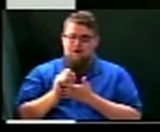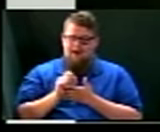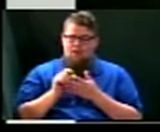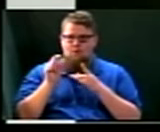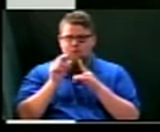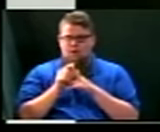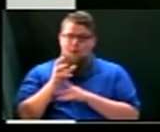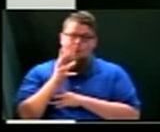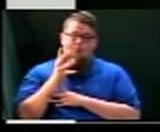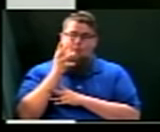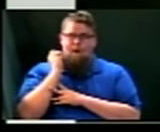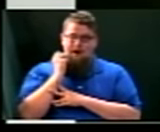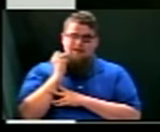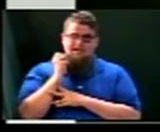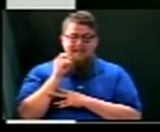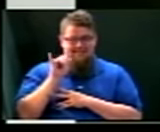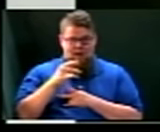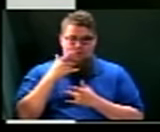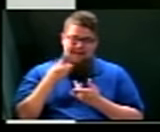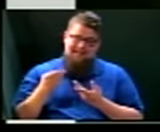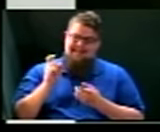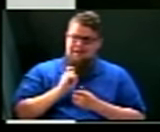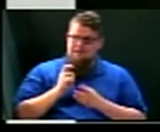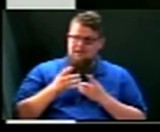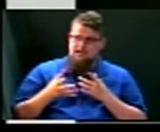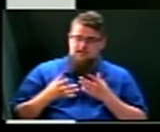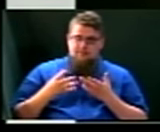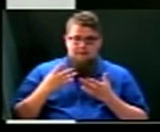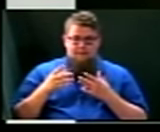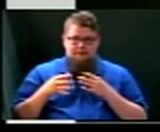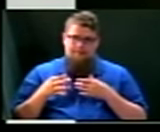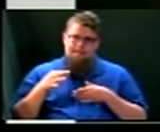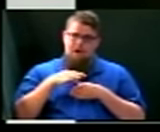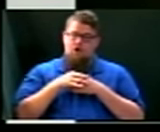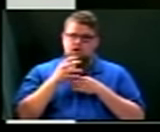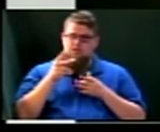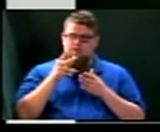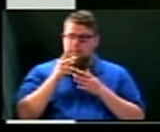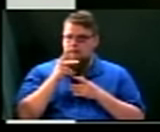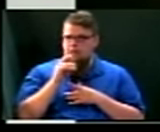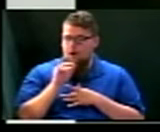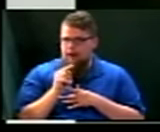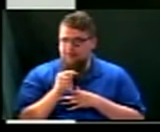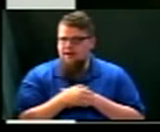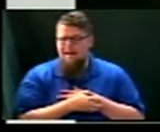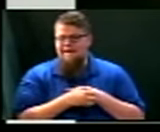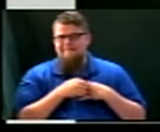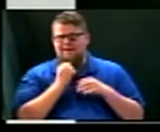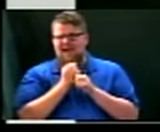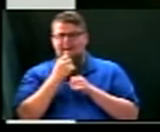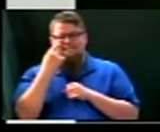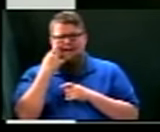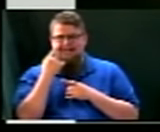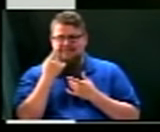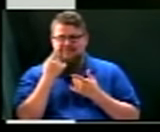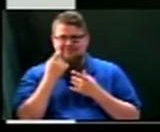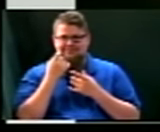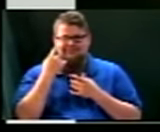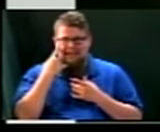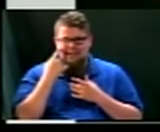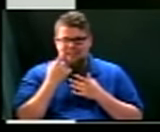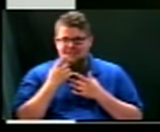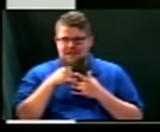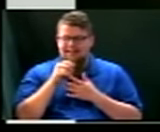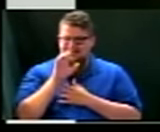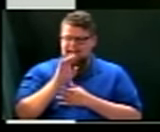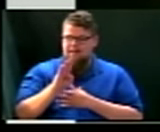word was in there and that will get me some bonus points. But that really doesn't make sense for a child to do that. Because you have to have